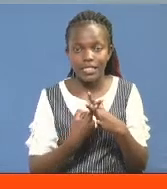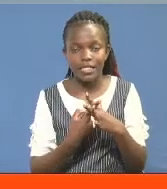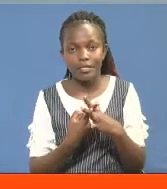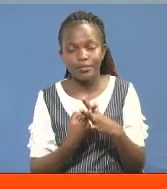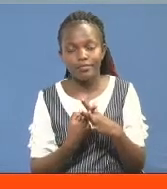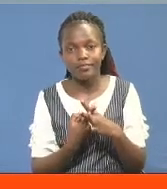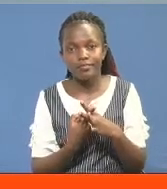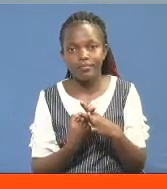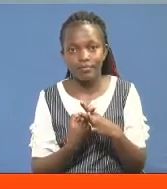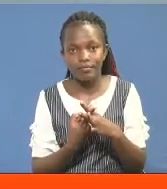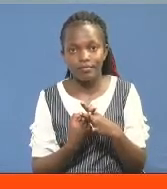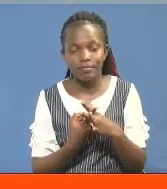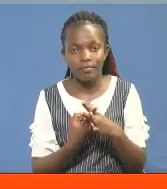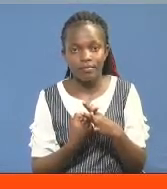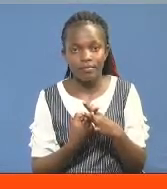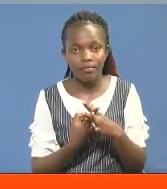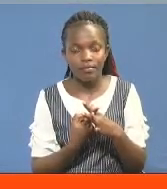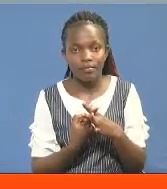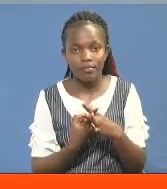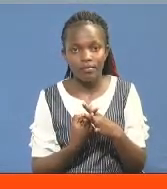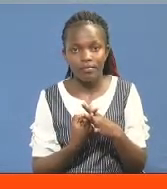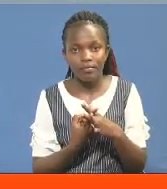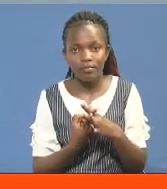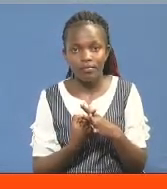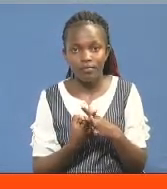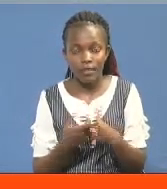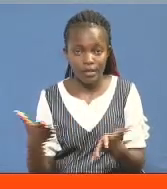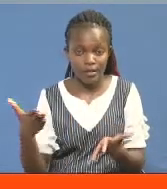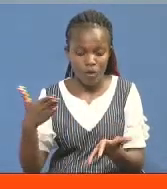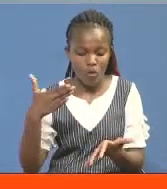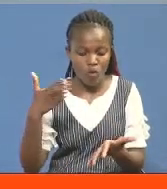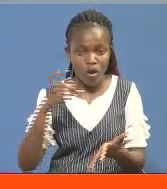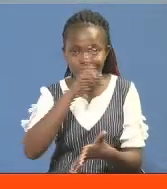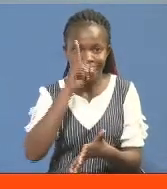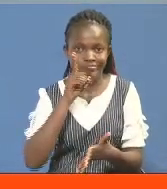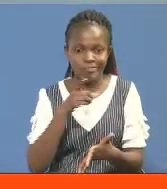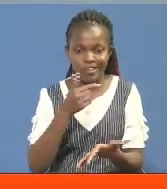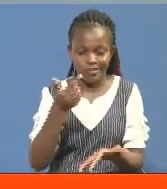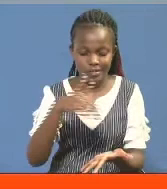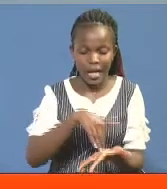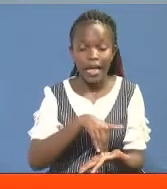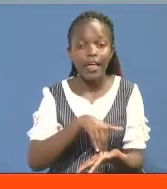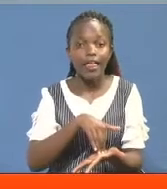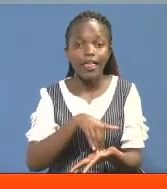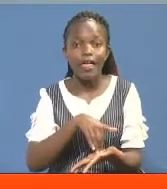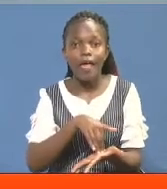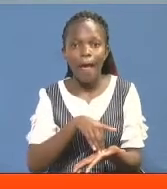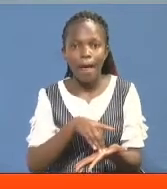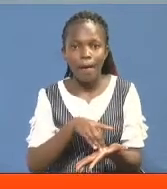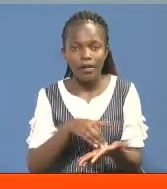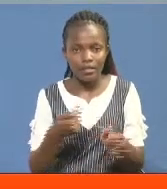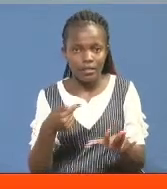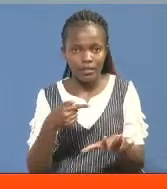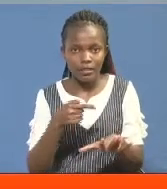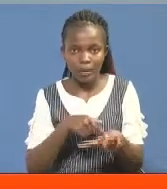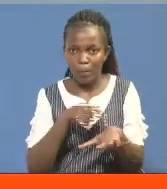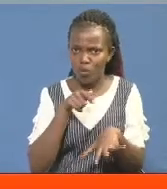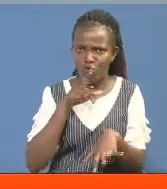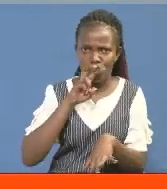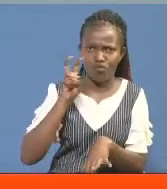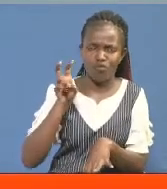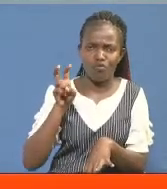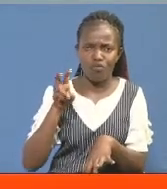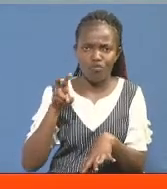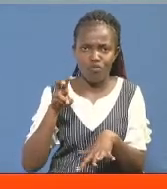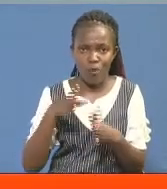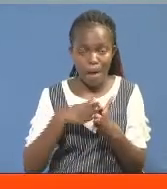at the... All right, let me repeat the question. There was poor network or something. All right. Now, when you look into the process of the